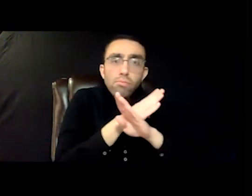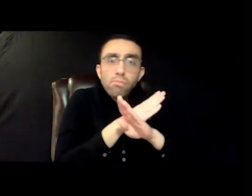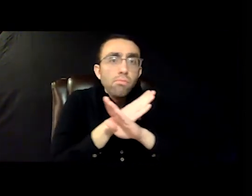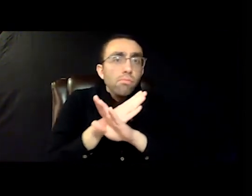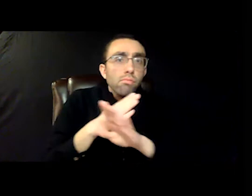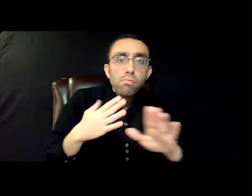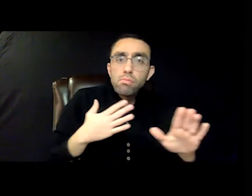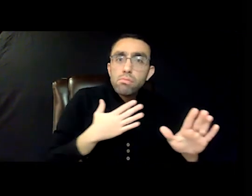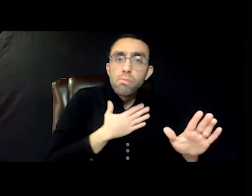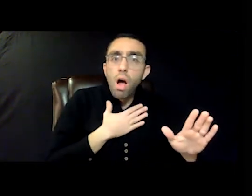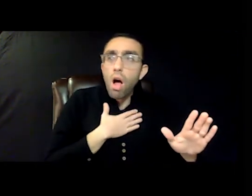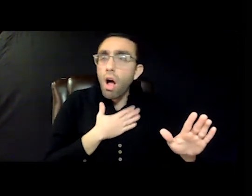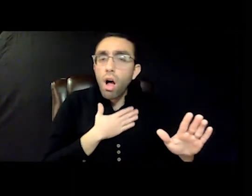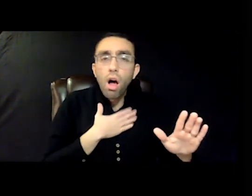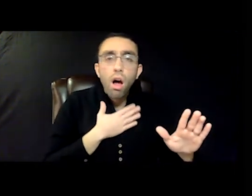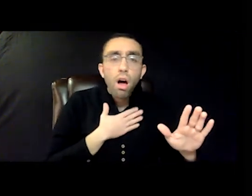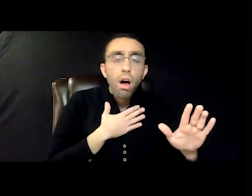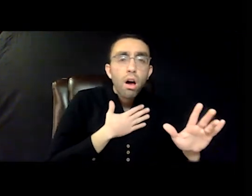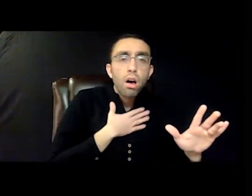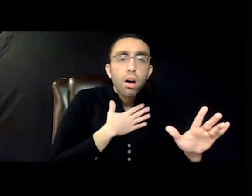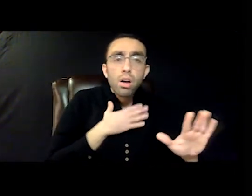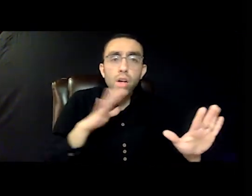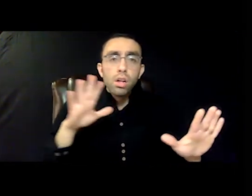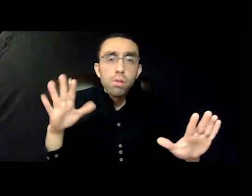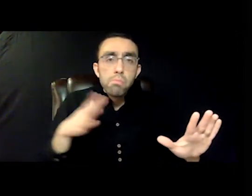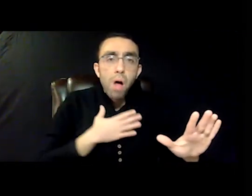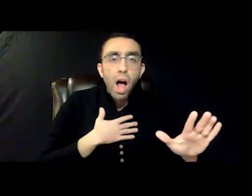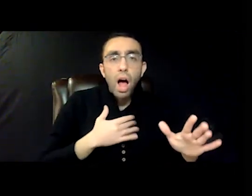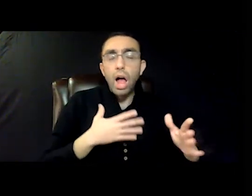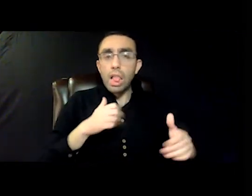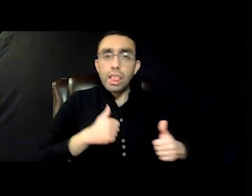Chico Mendez, and I will end with this. He says,